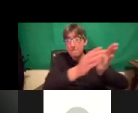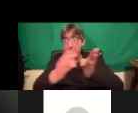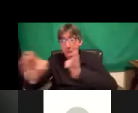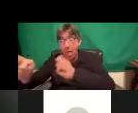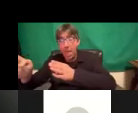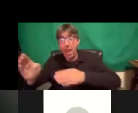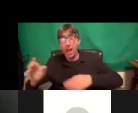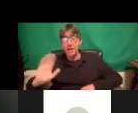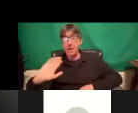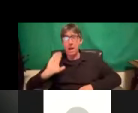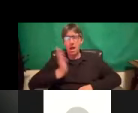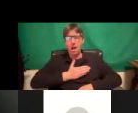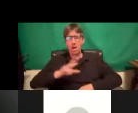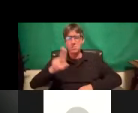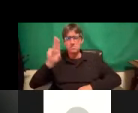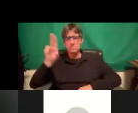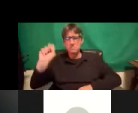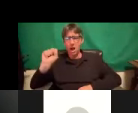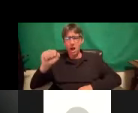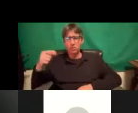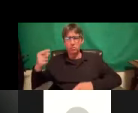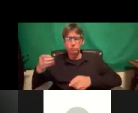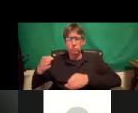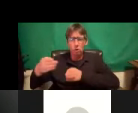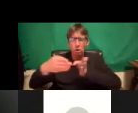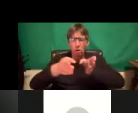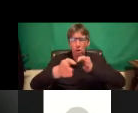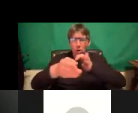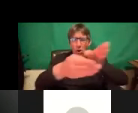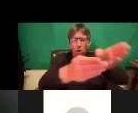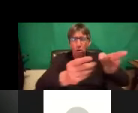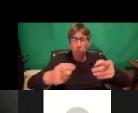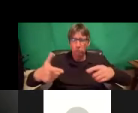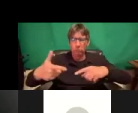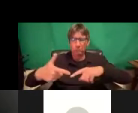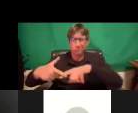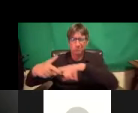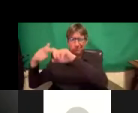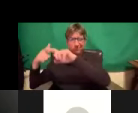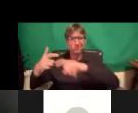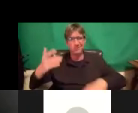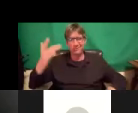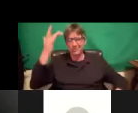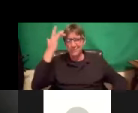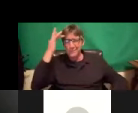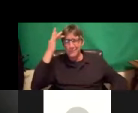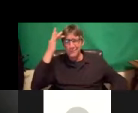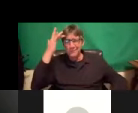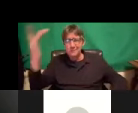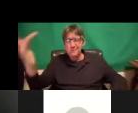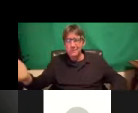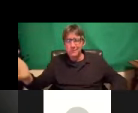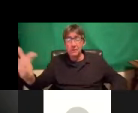like to say, reading that the MBTA advisory board recommends a return to service commission, a question about how you're planning